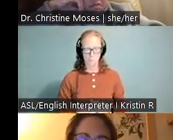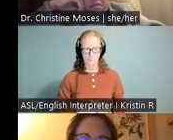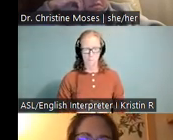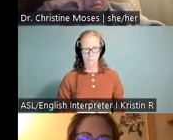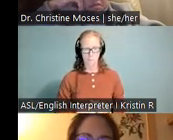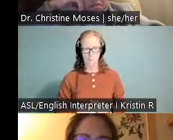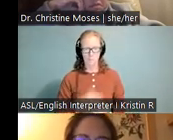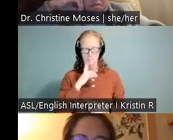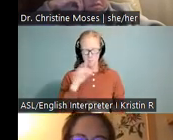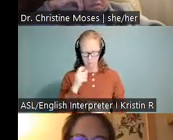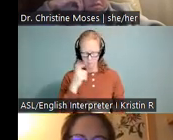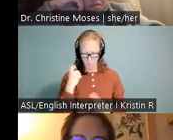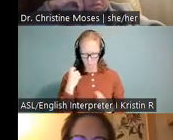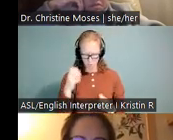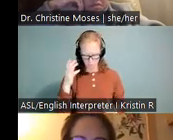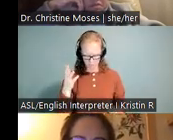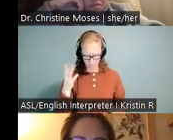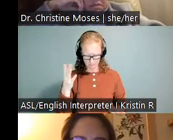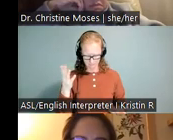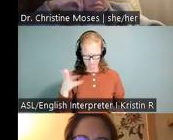the other question I wanted to raise was,